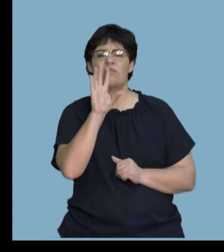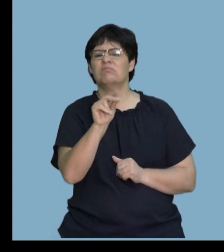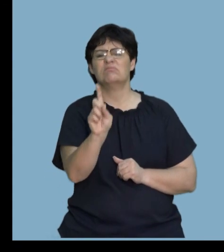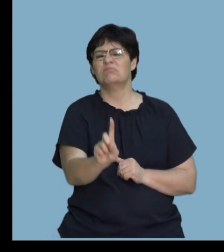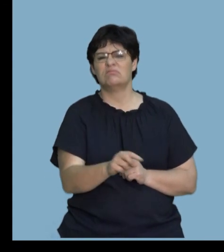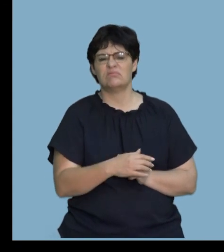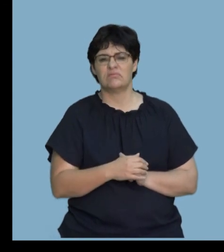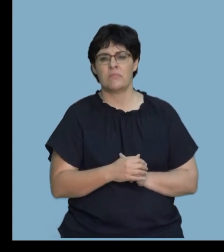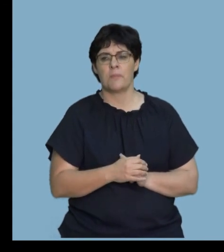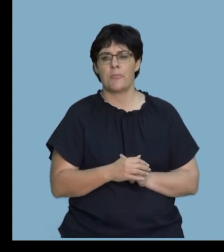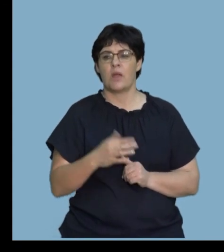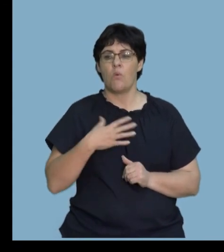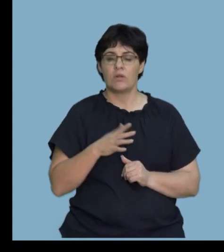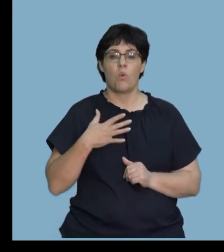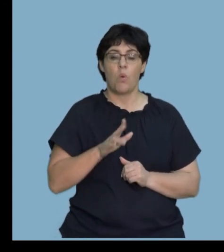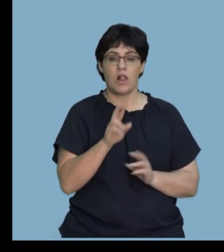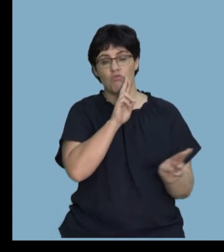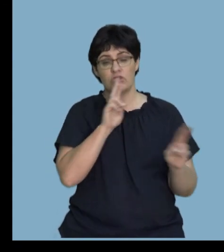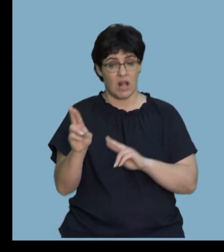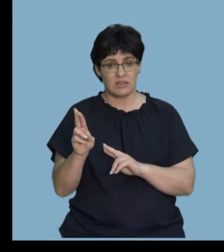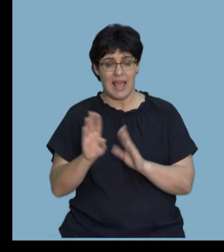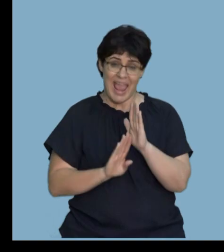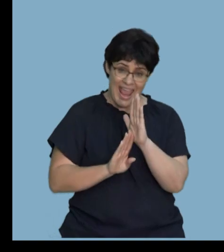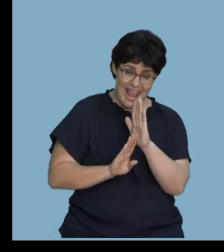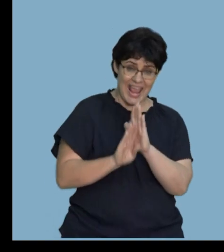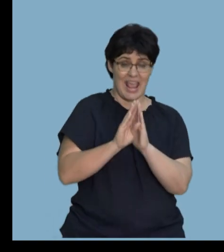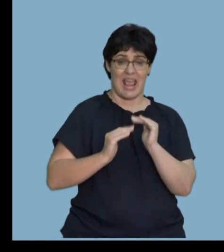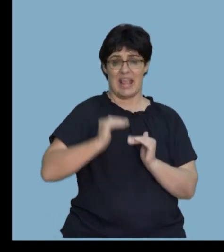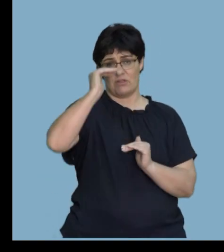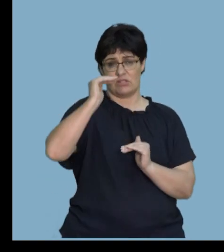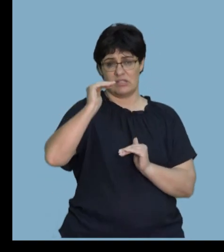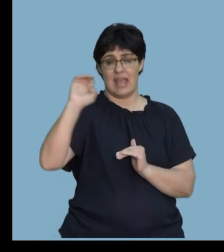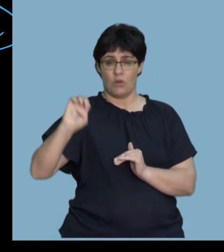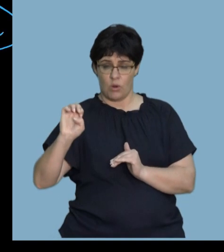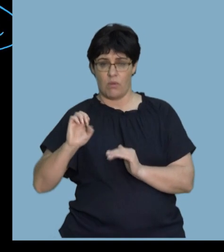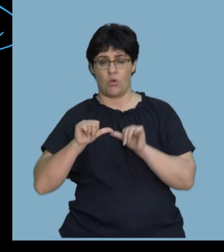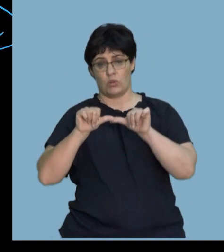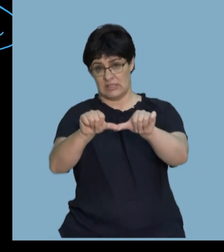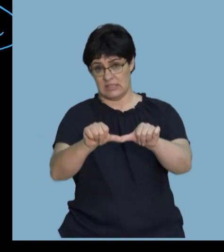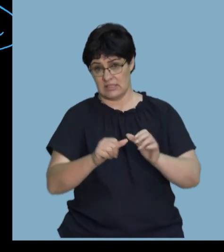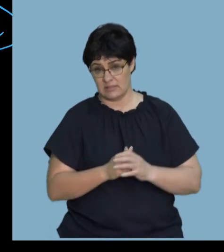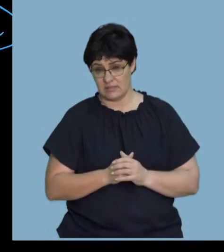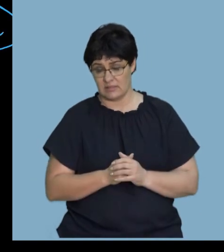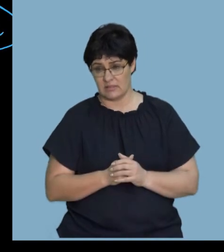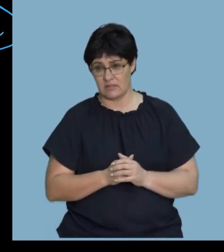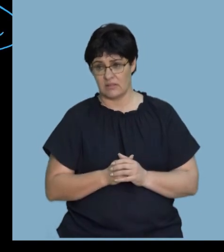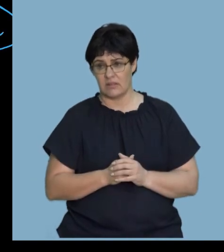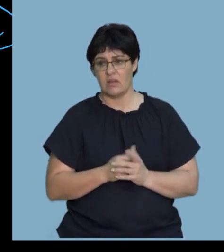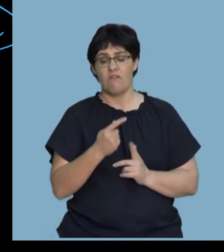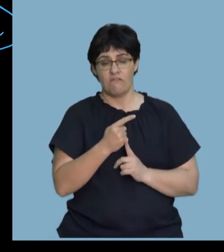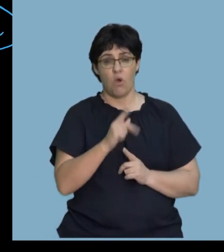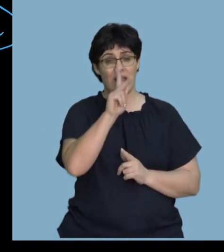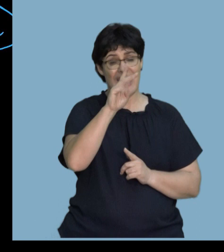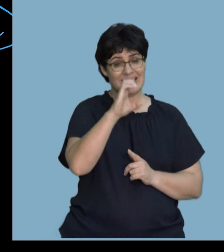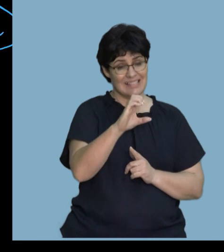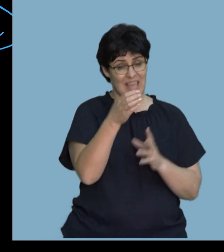about the one that is going to result in an increase in the equilibrium constant. So now, for the